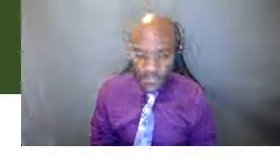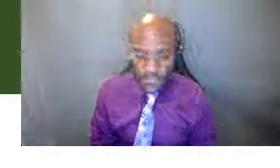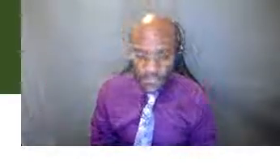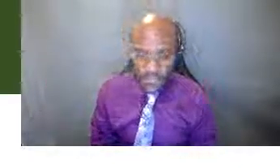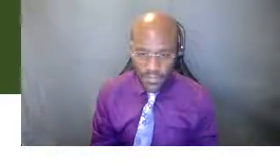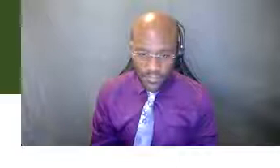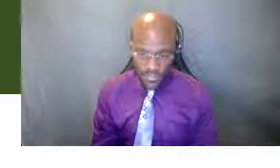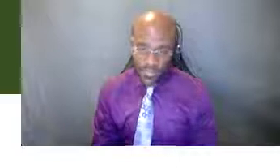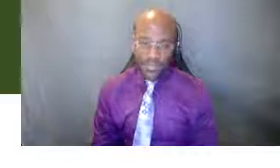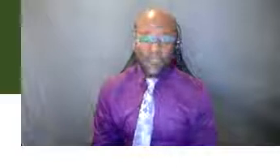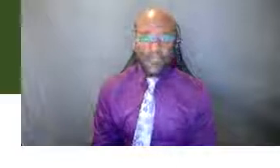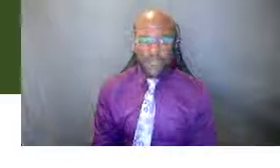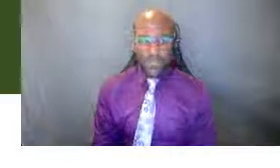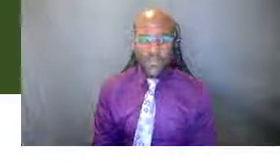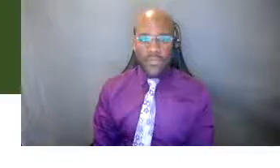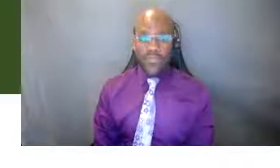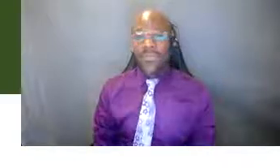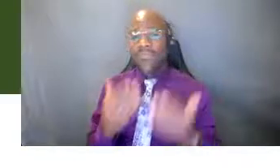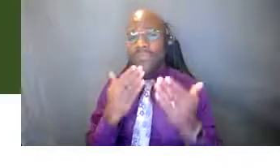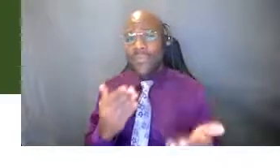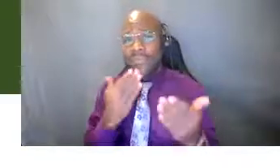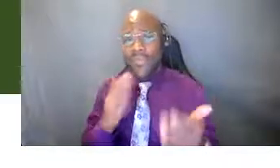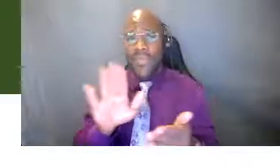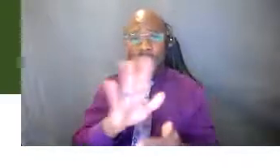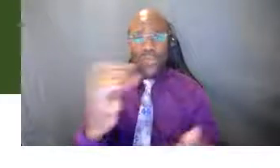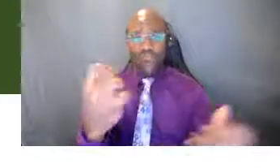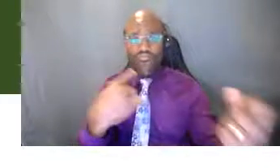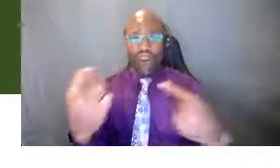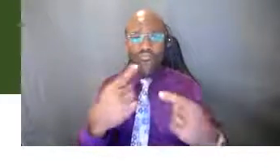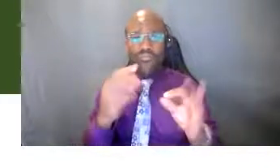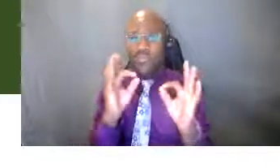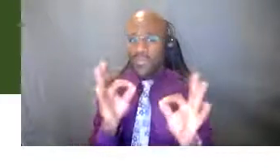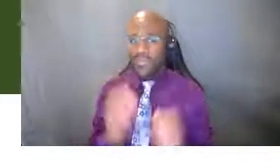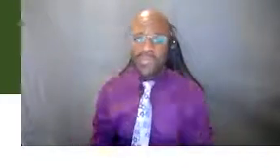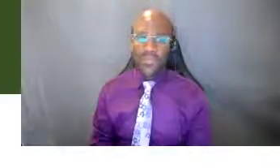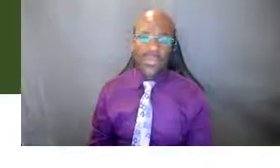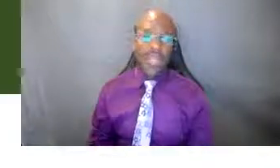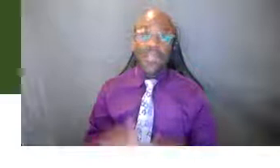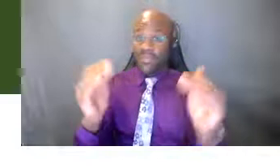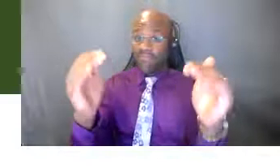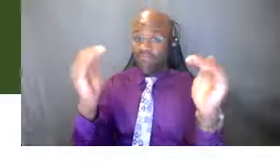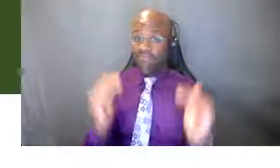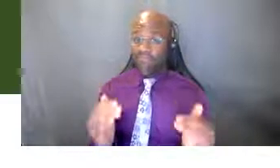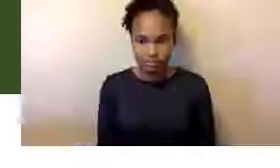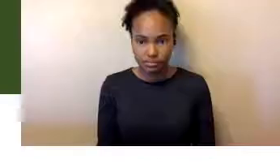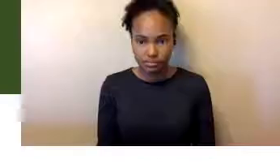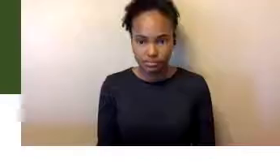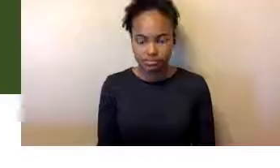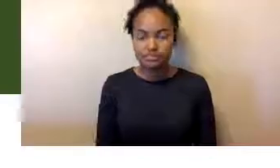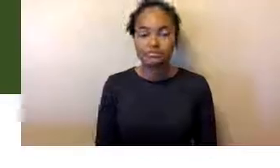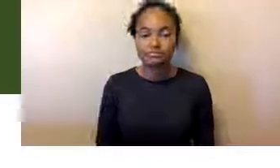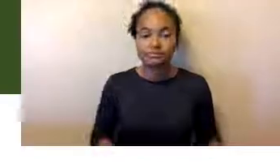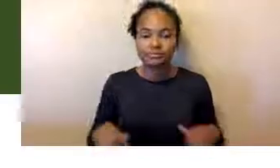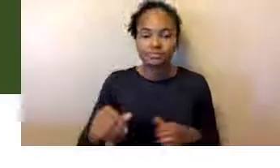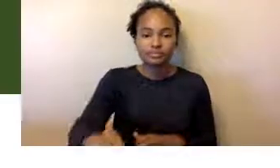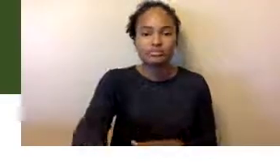Okay, so thank you all for your questions. So moving forward with the slides.